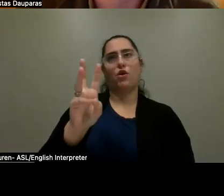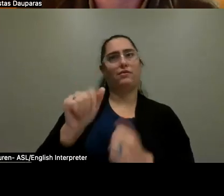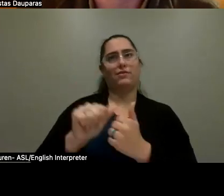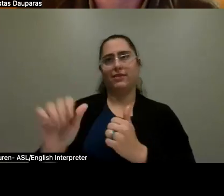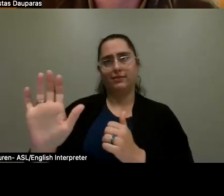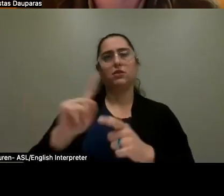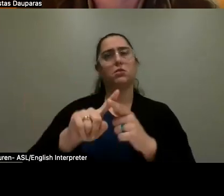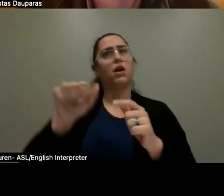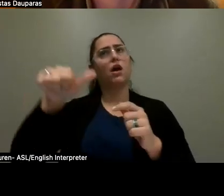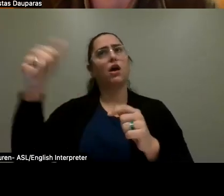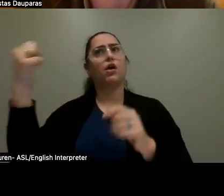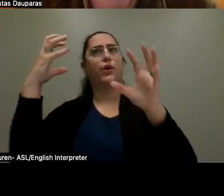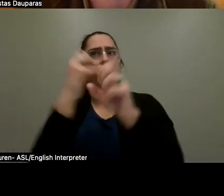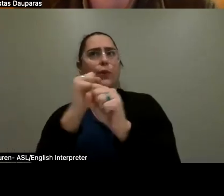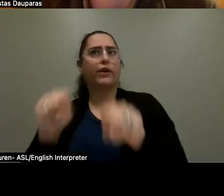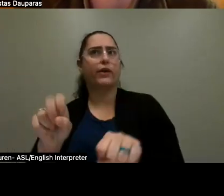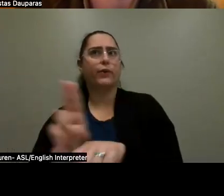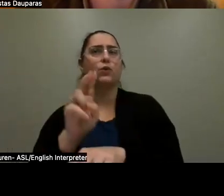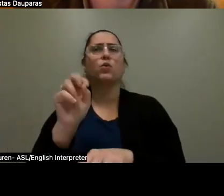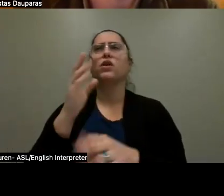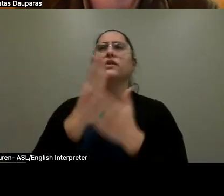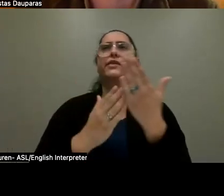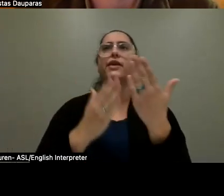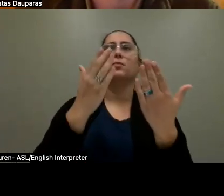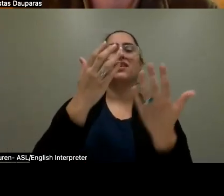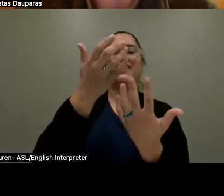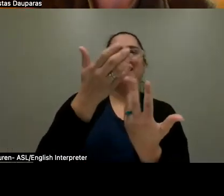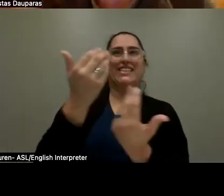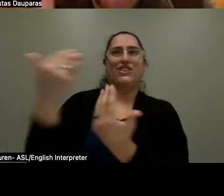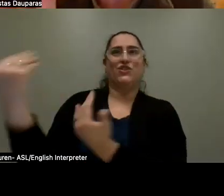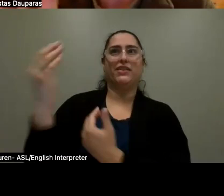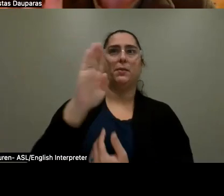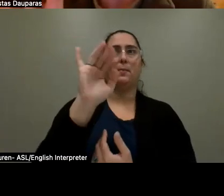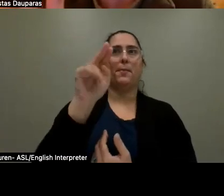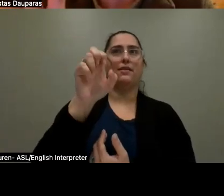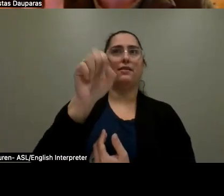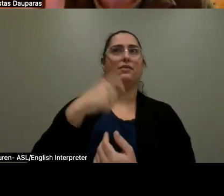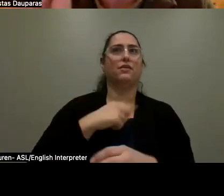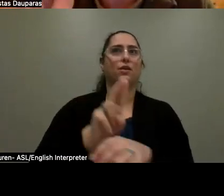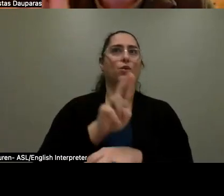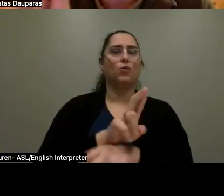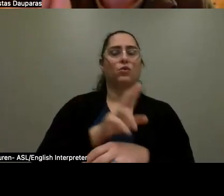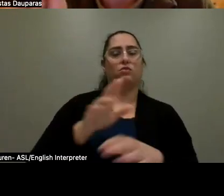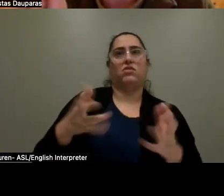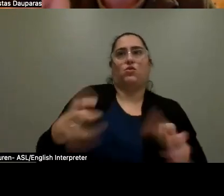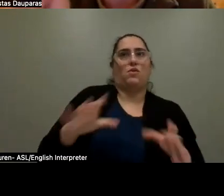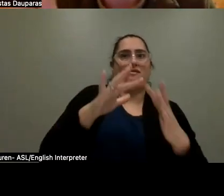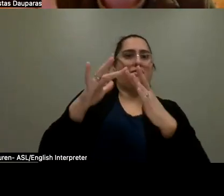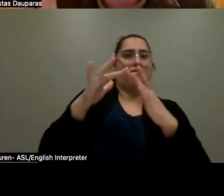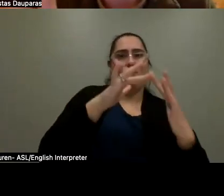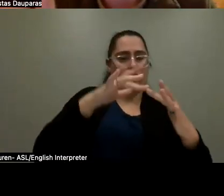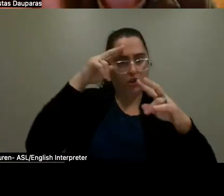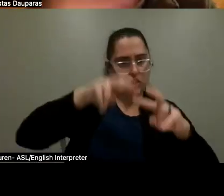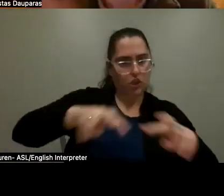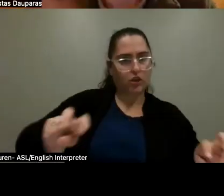can be used, or even discrete bins. I also try to use discrete bins just to get at this idea of not allowing the network to look at the too small of the